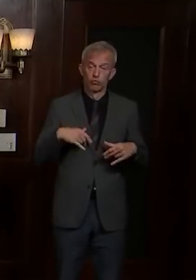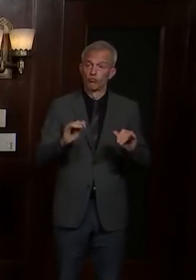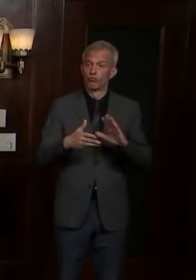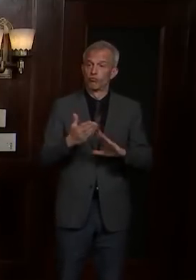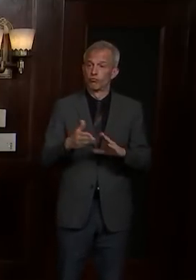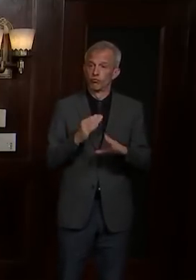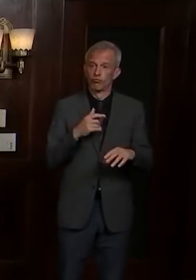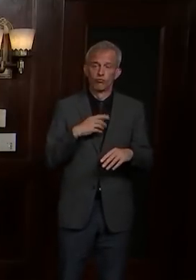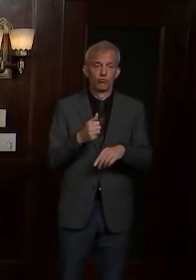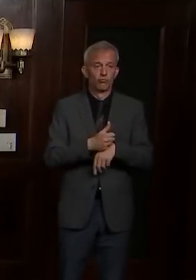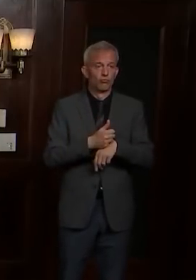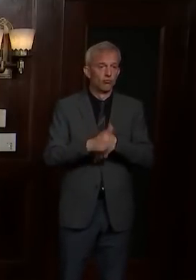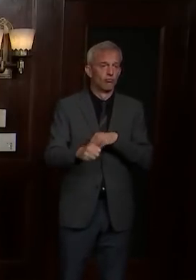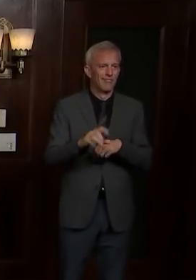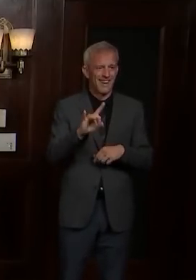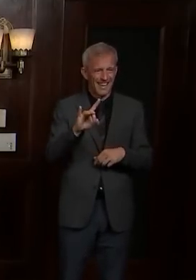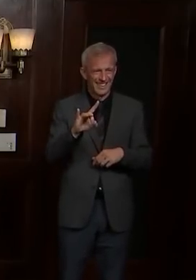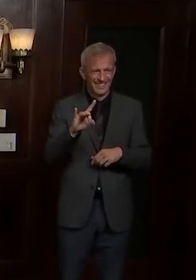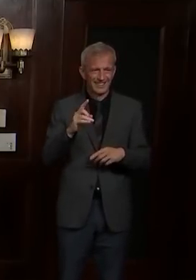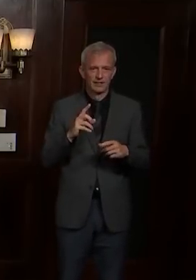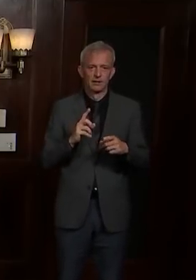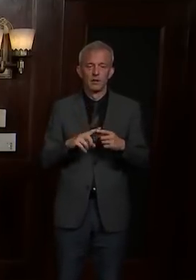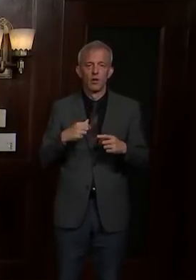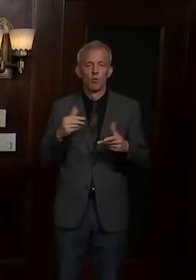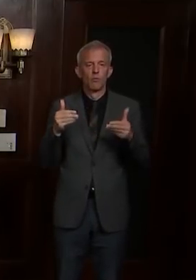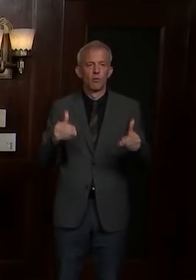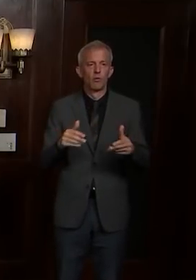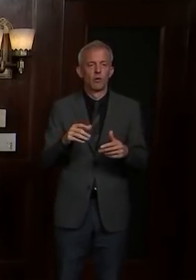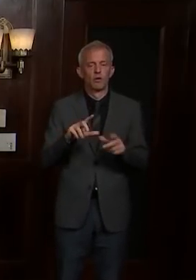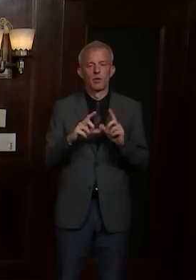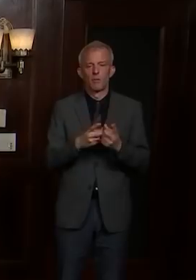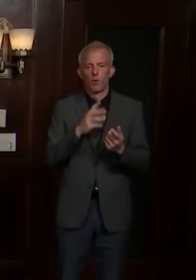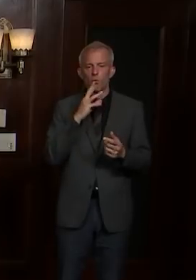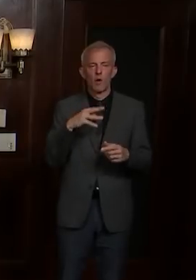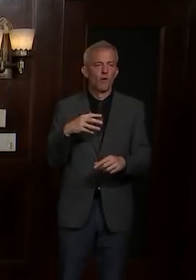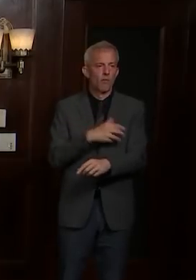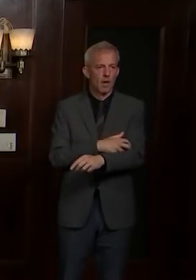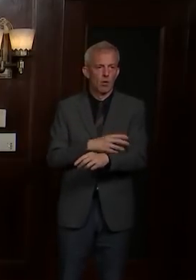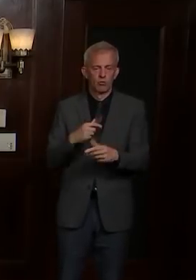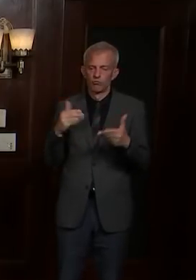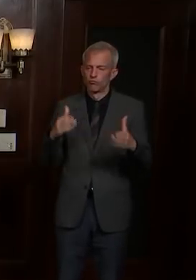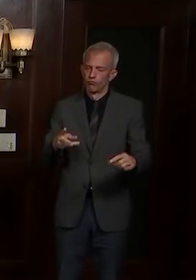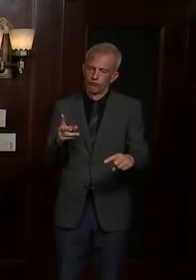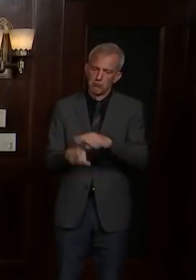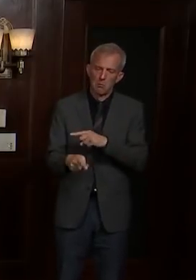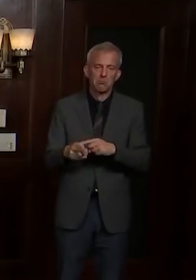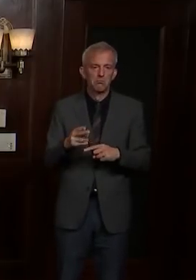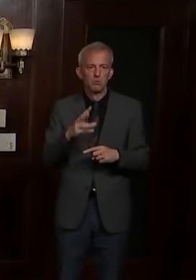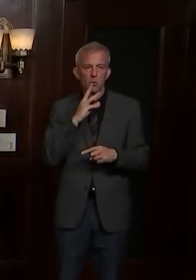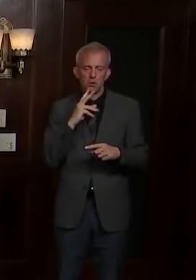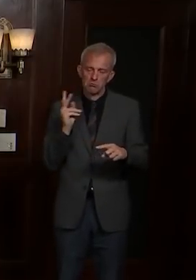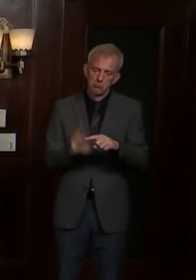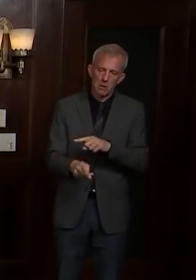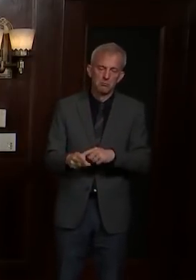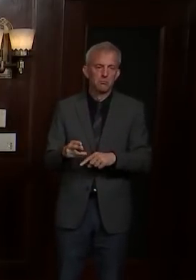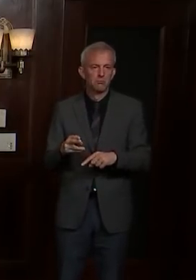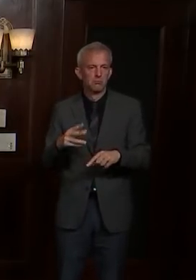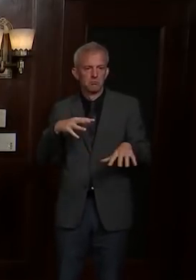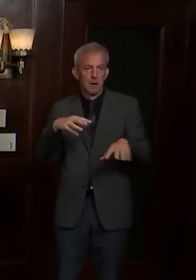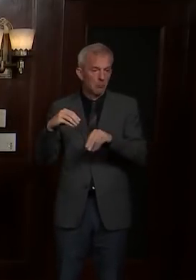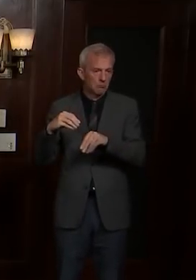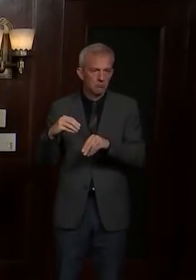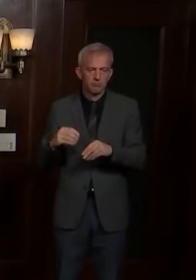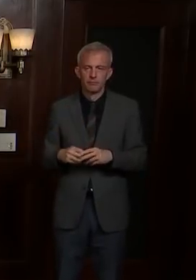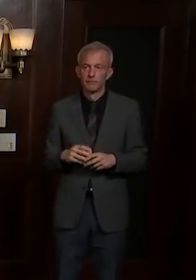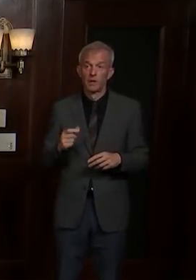also said yesterday moved forward with Department of Water and Power being able to shut off people's water and power. Some of you asked last night if